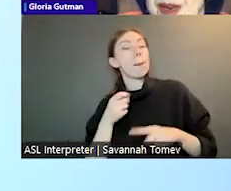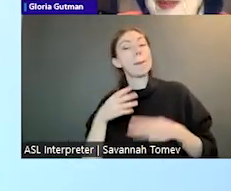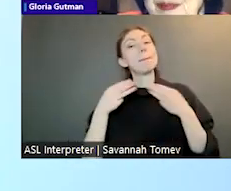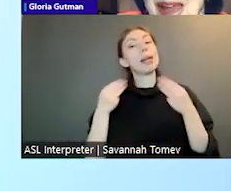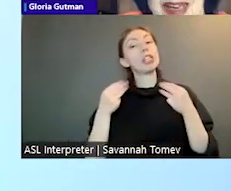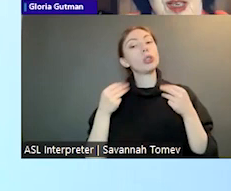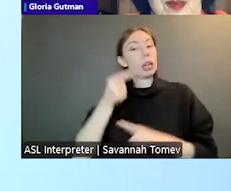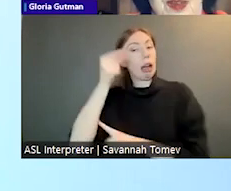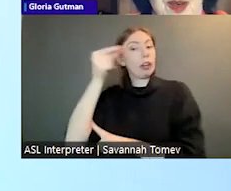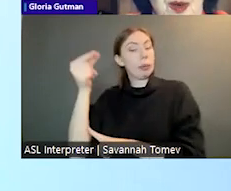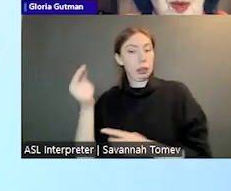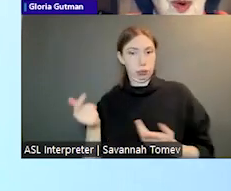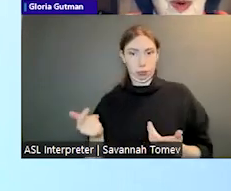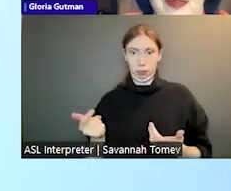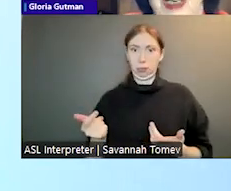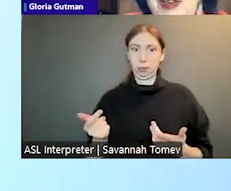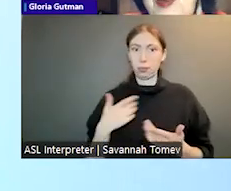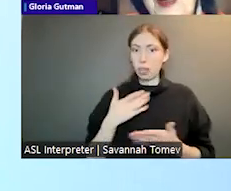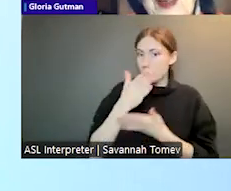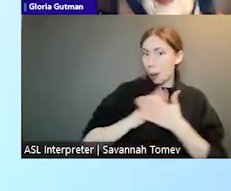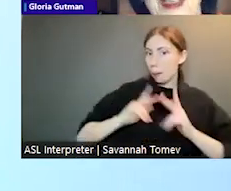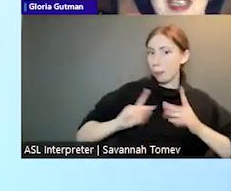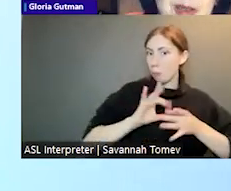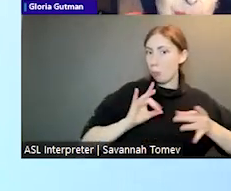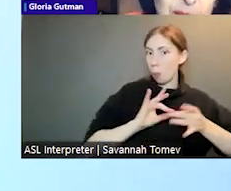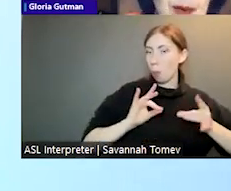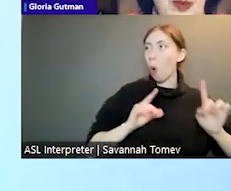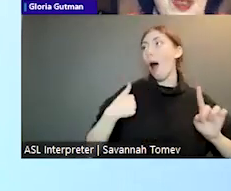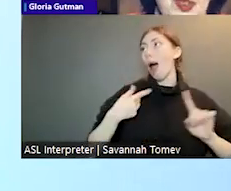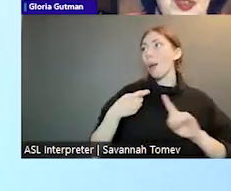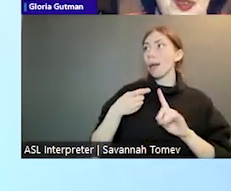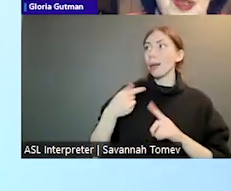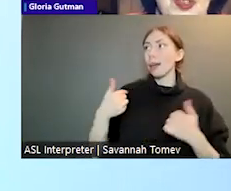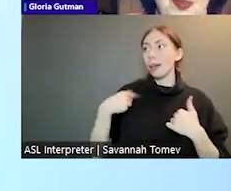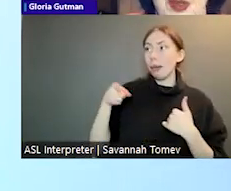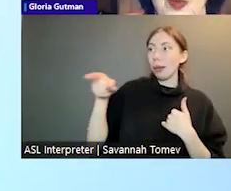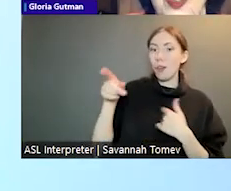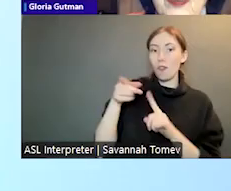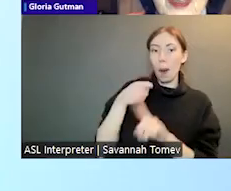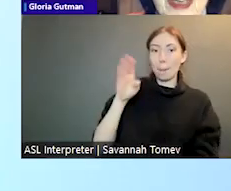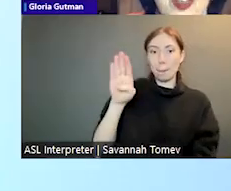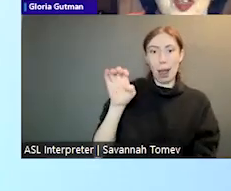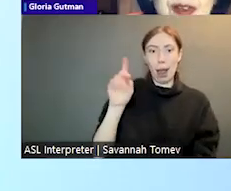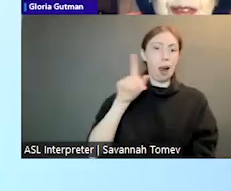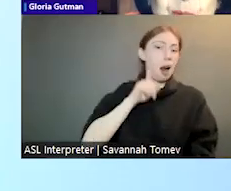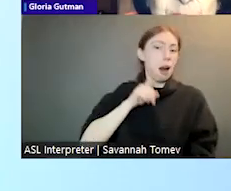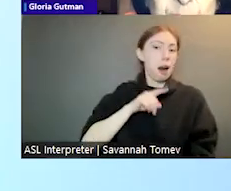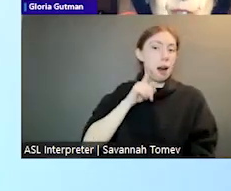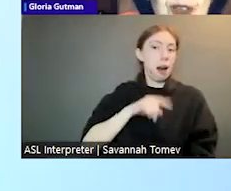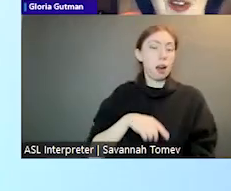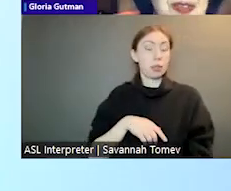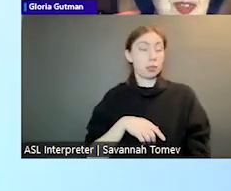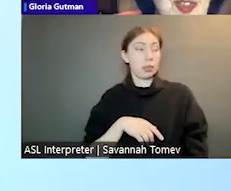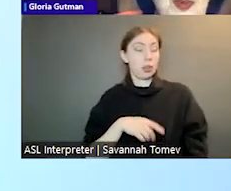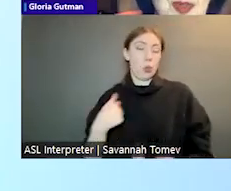about the bank, or we giggled a bit when we saw somebody said, well, it was the Canada Revenue